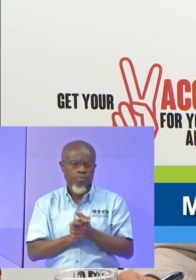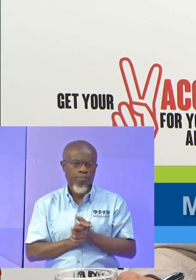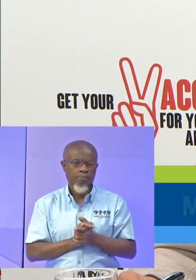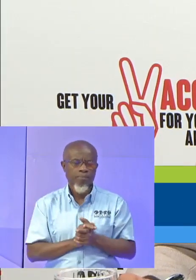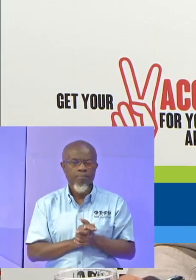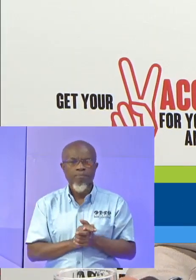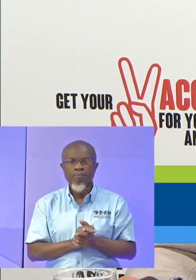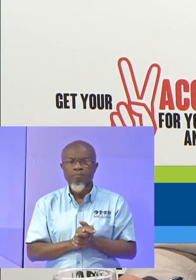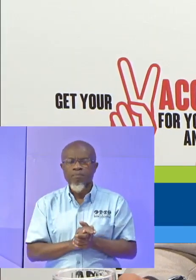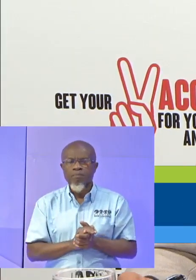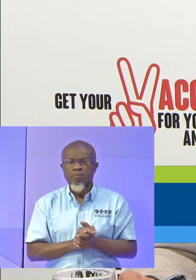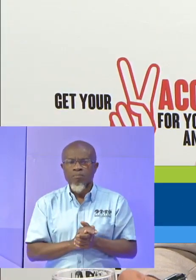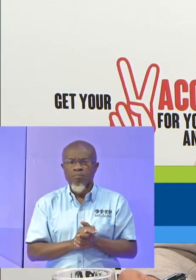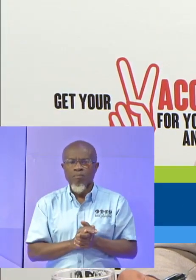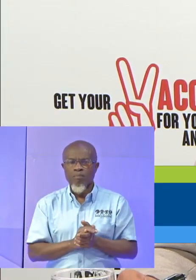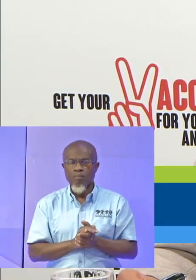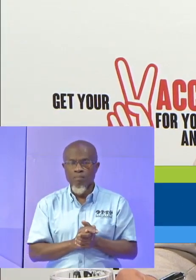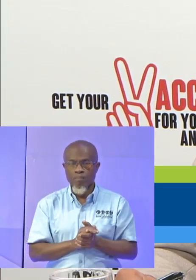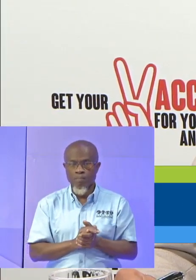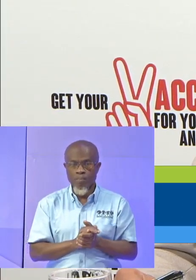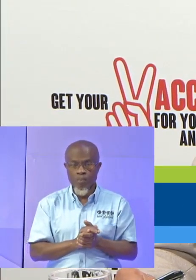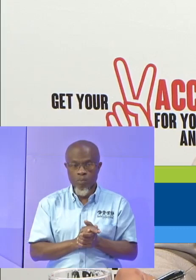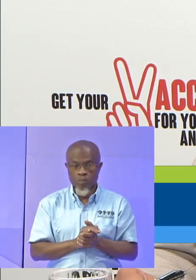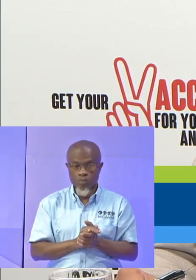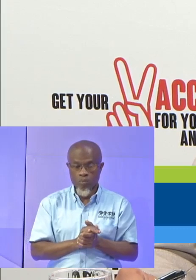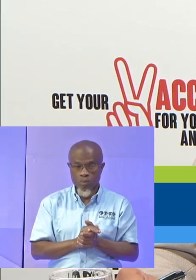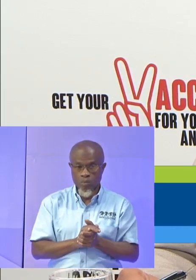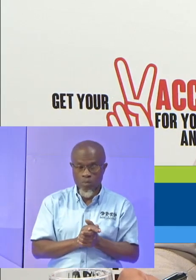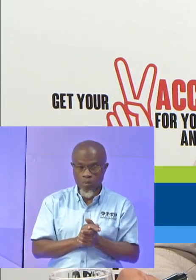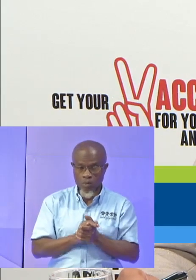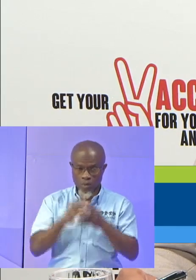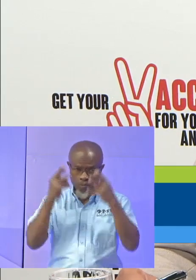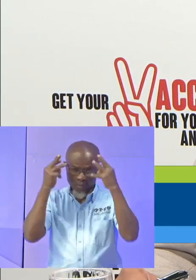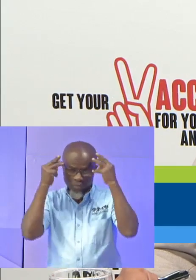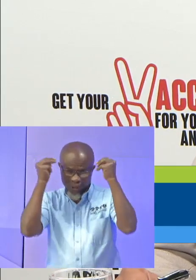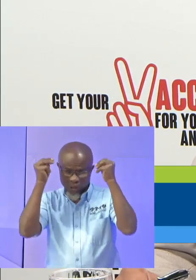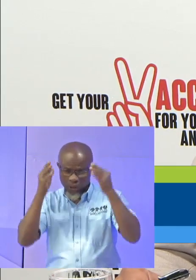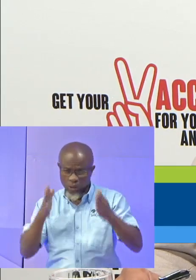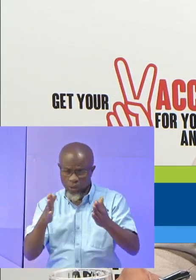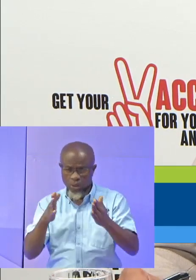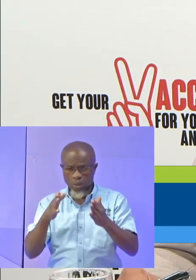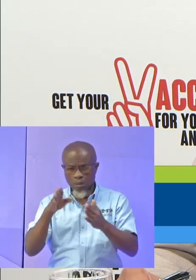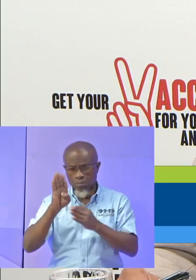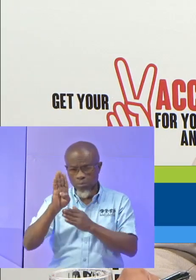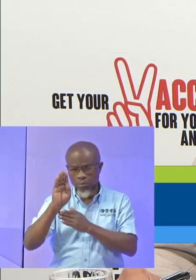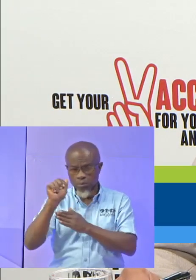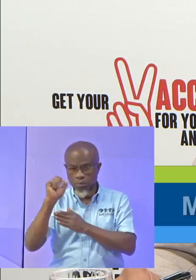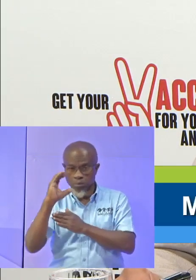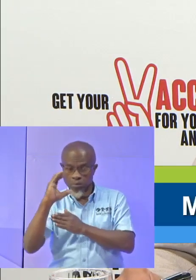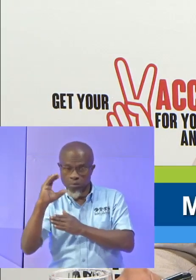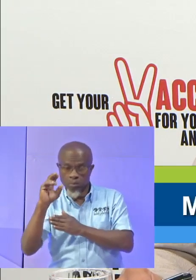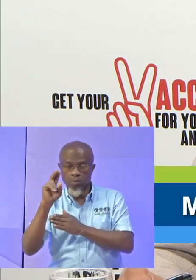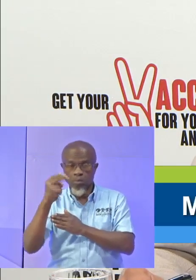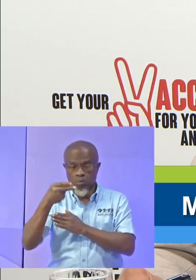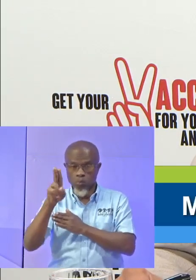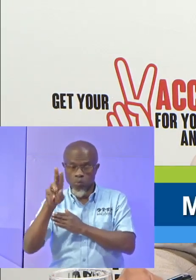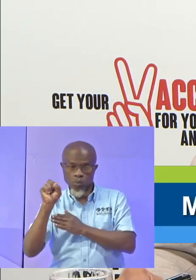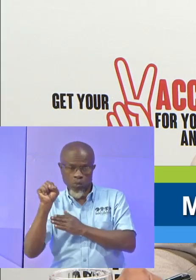and Ministers Bacchus and Young made an announcement a couple of weeks ago, which was carried in the